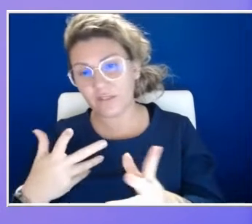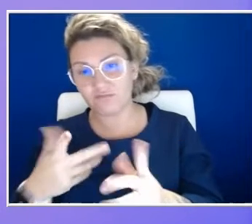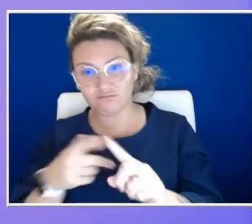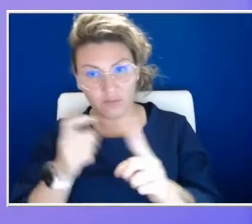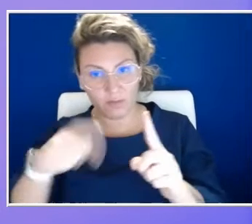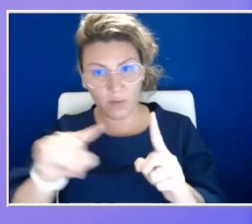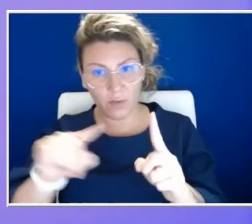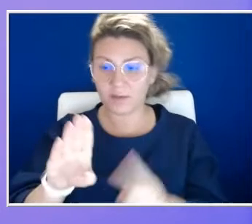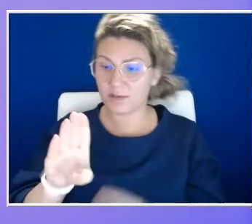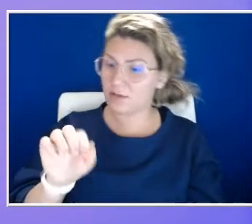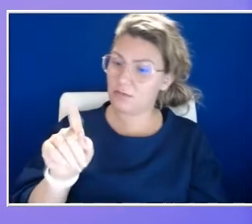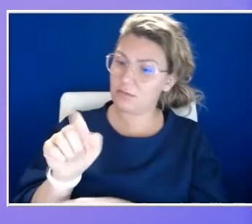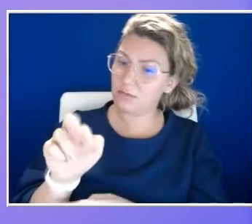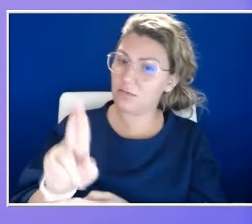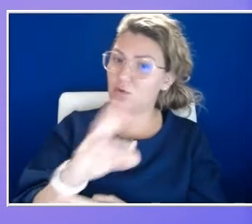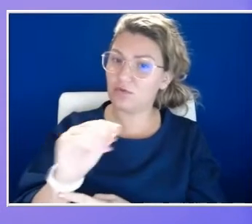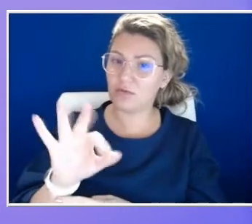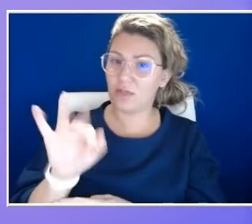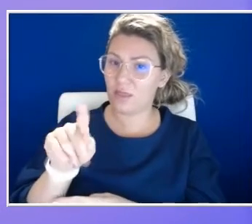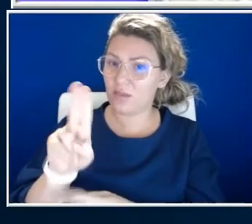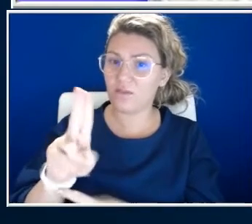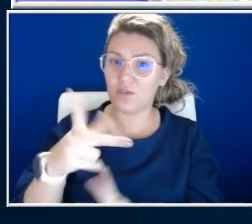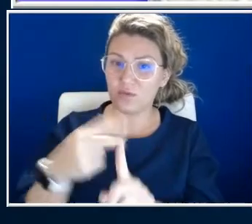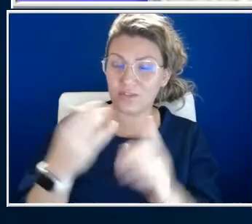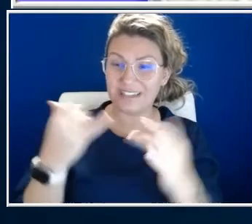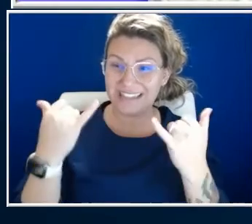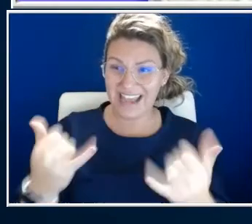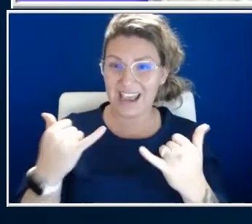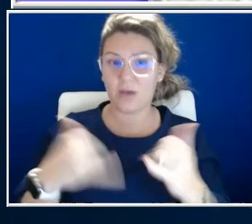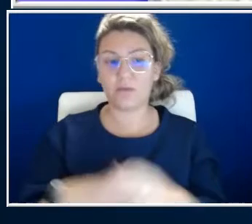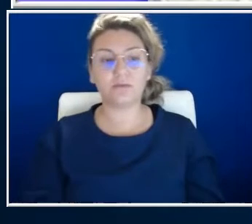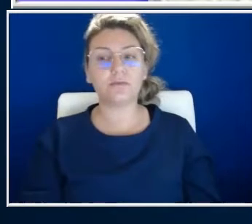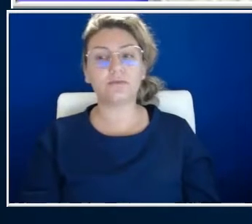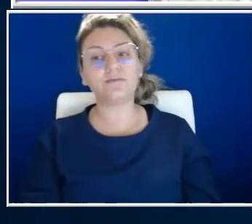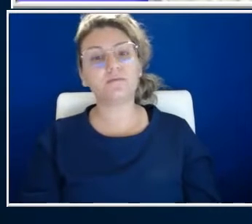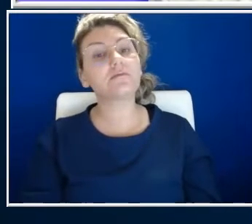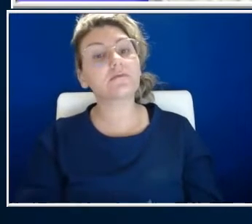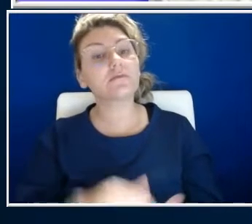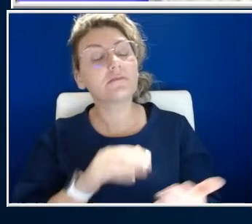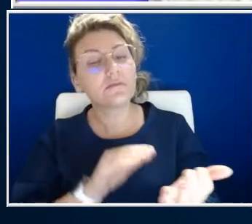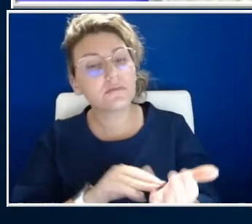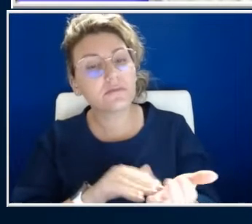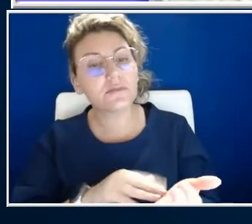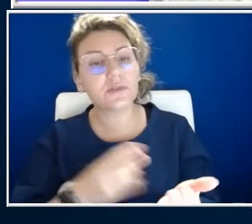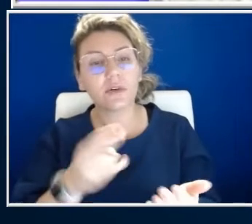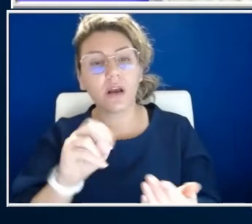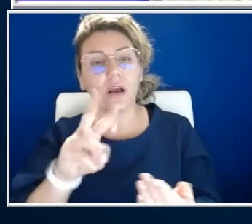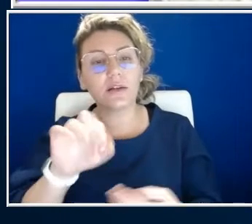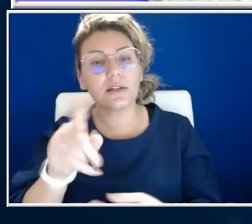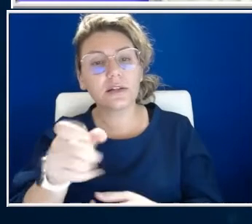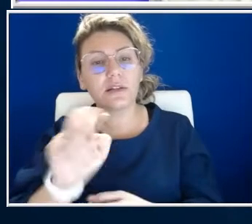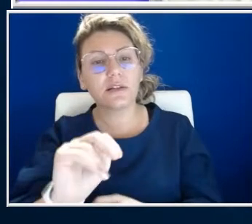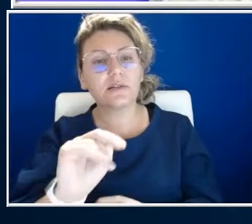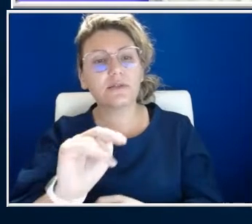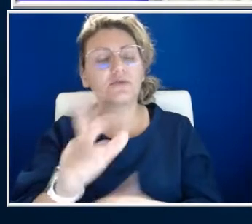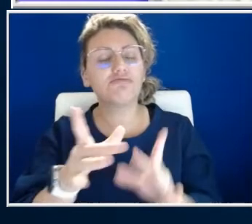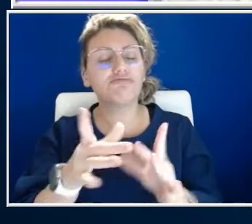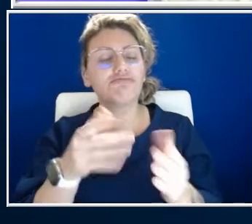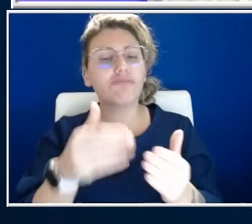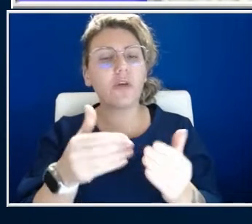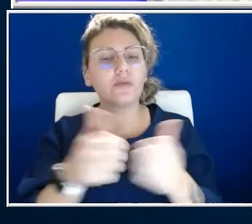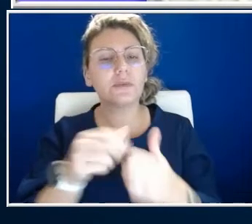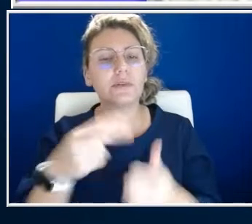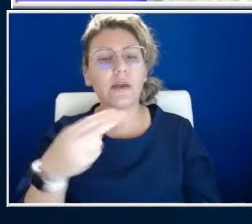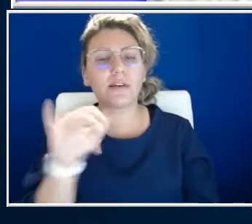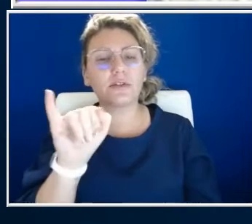booster and get that influenza vaccine now. Doc Hawk, I know you work closely with HIV patients. An estimated 1.2 million people in the